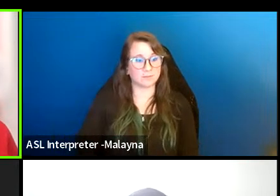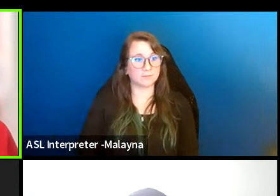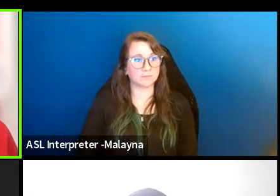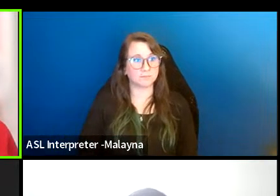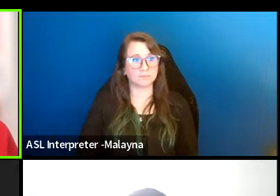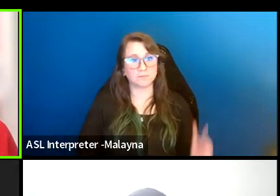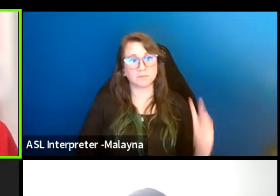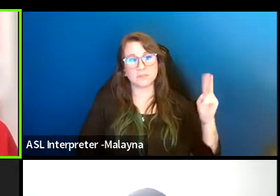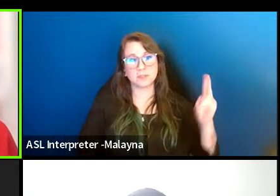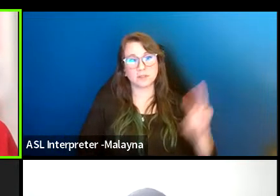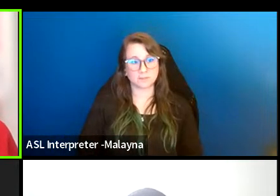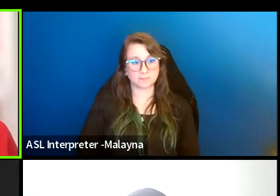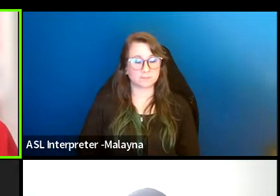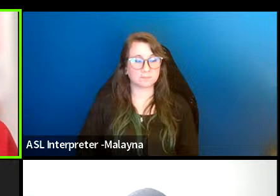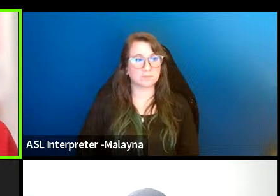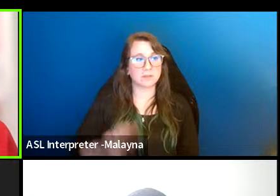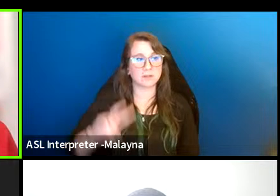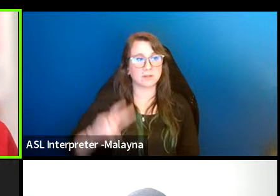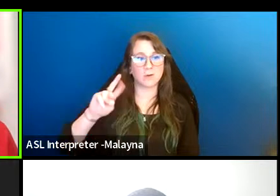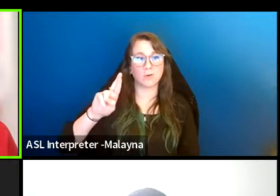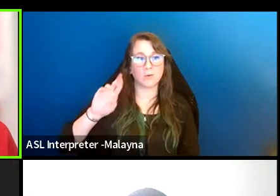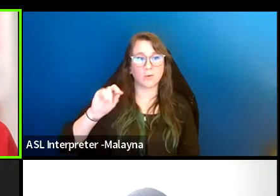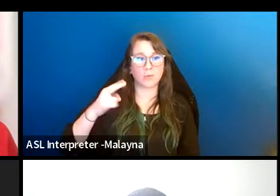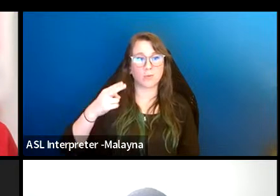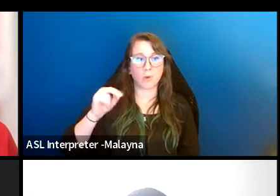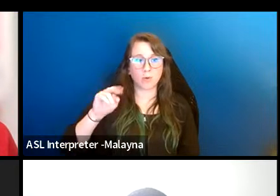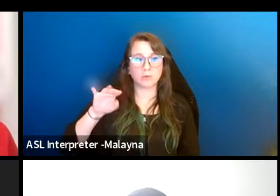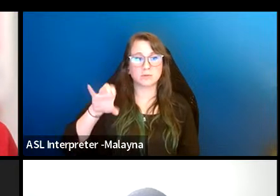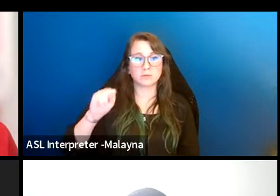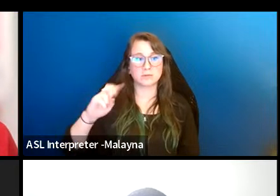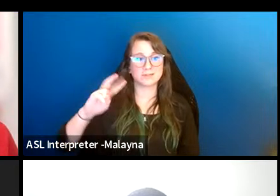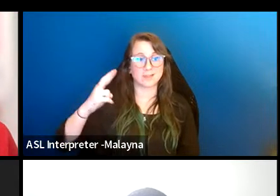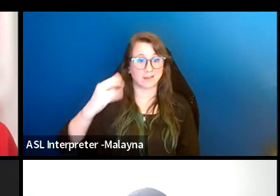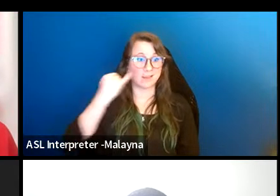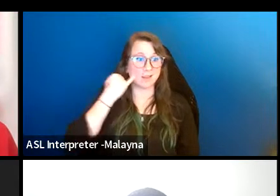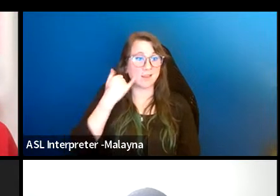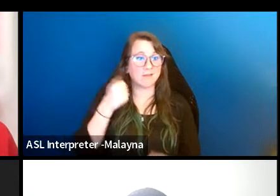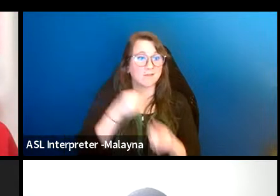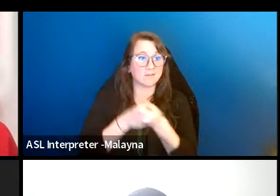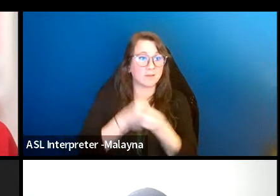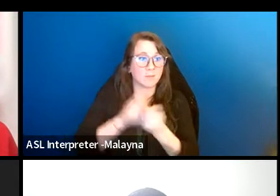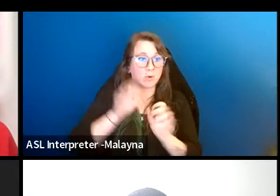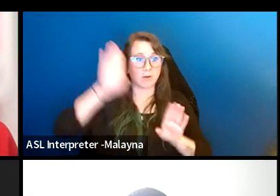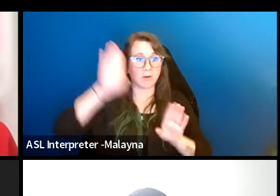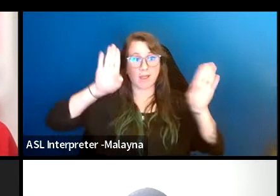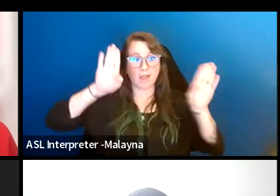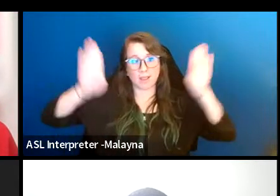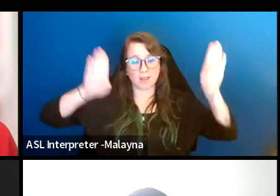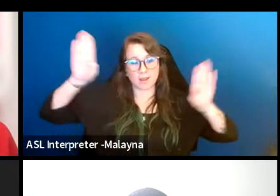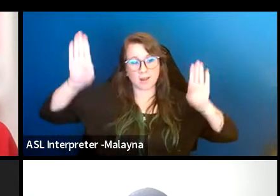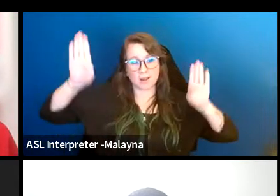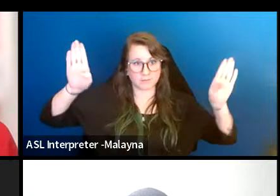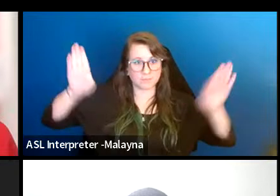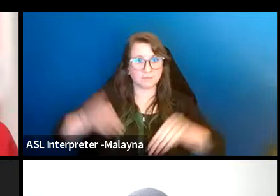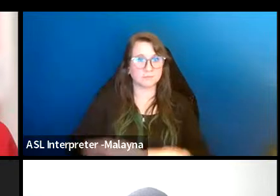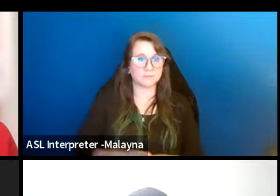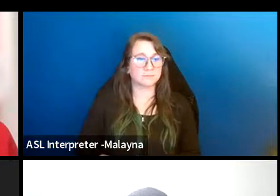Second. Second by Commissioner Rhodes. All in favor say aye. Aye.